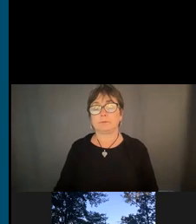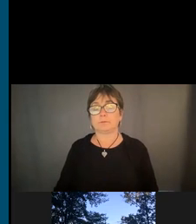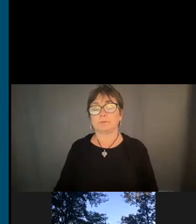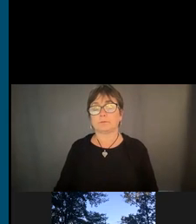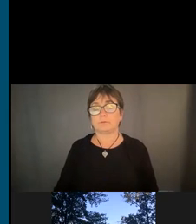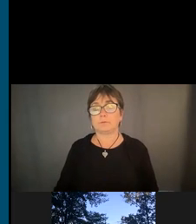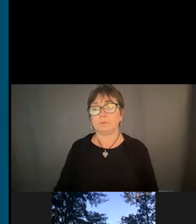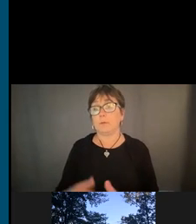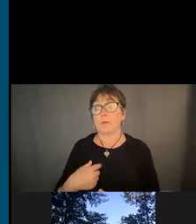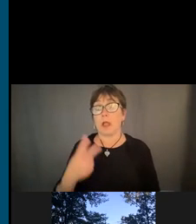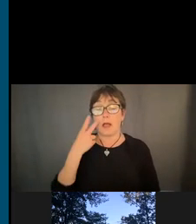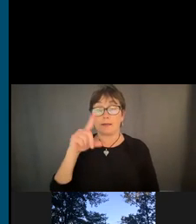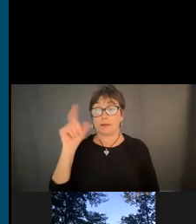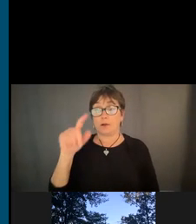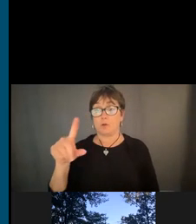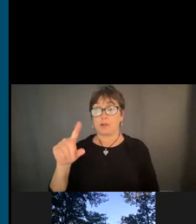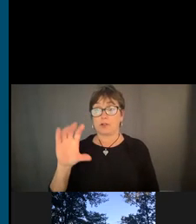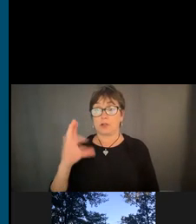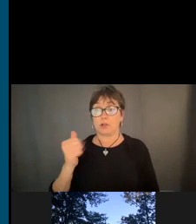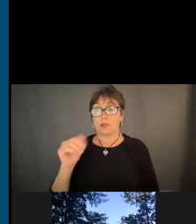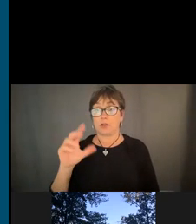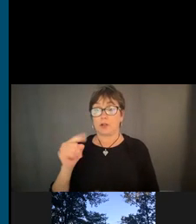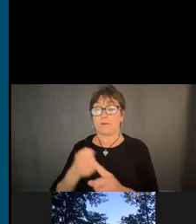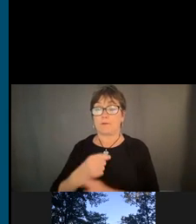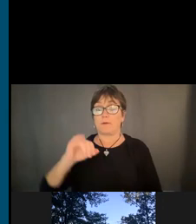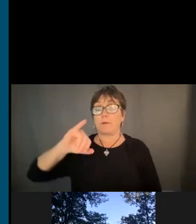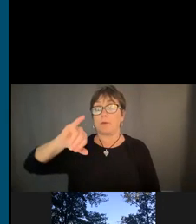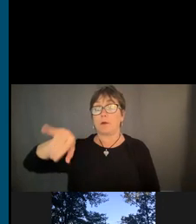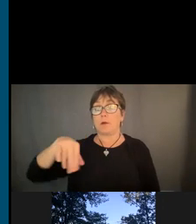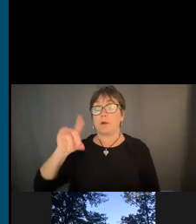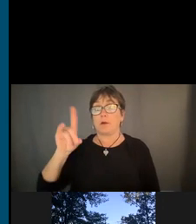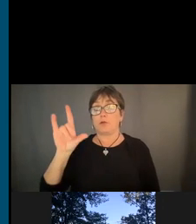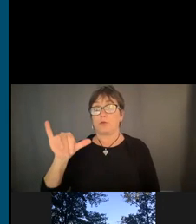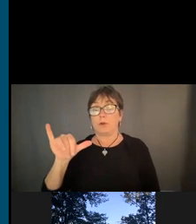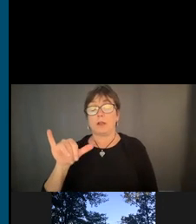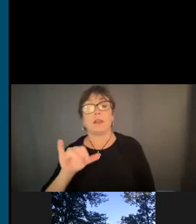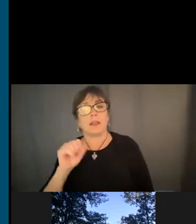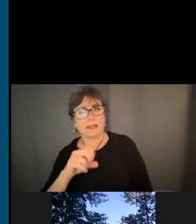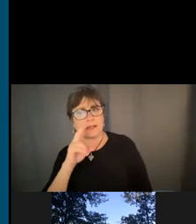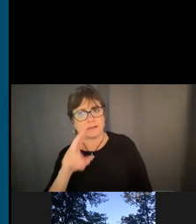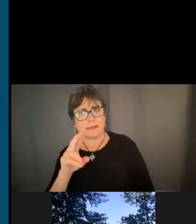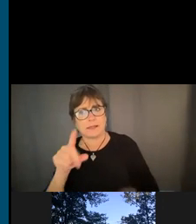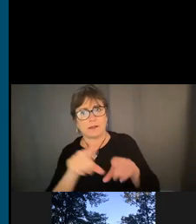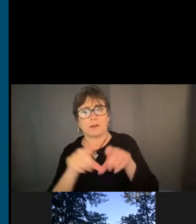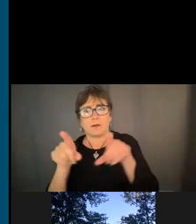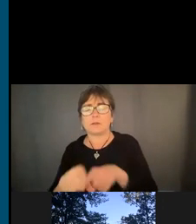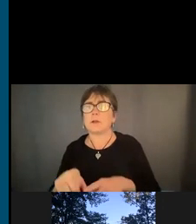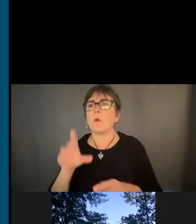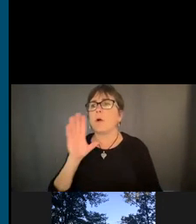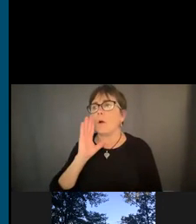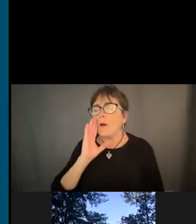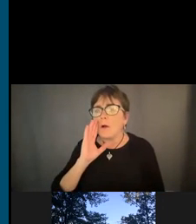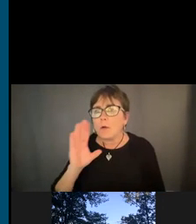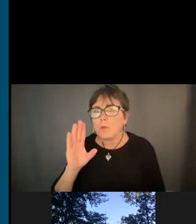But I do see a question in the chat from a Judy. I do see a Judy as well. So will the center's work collaborate